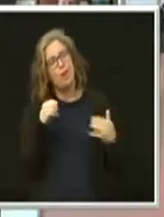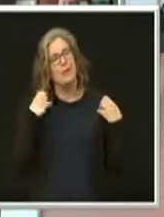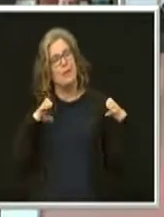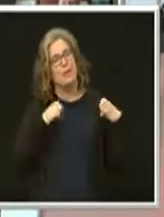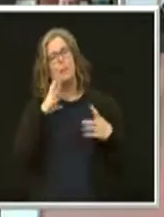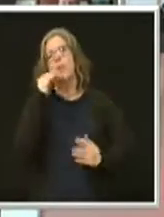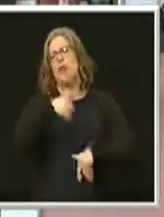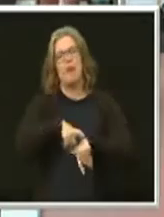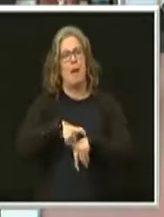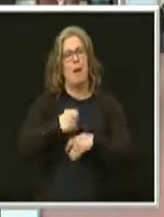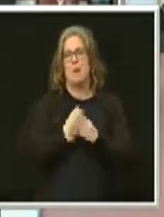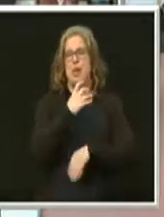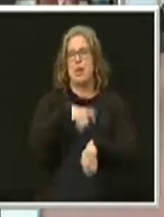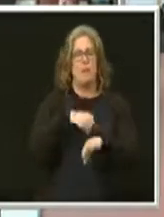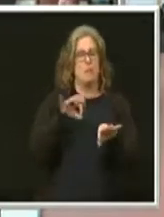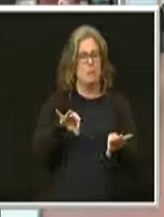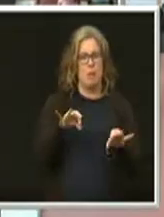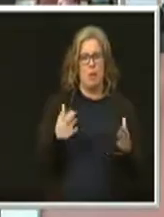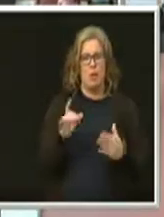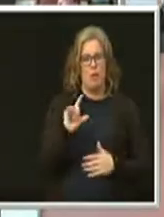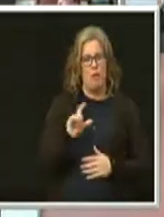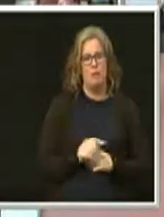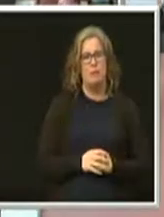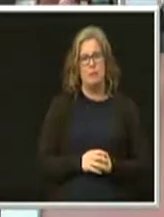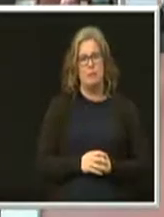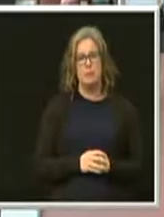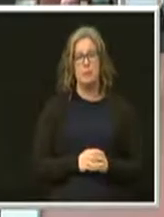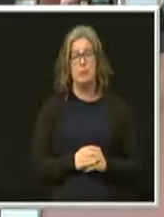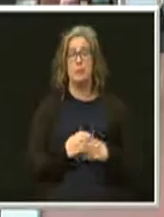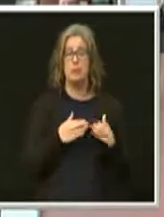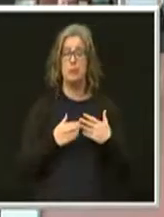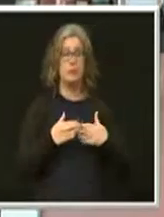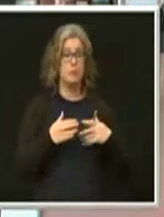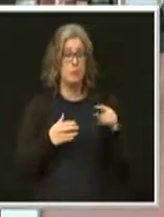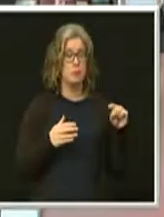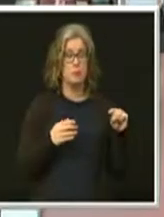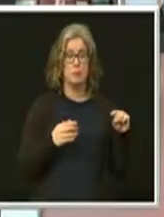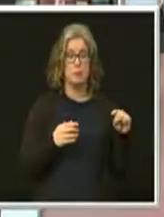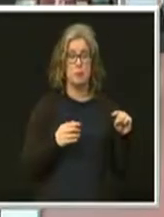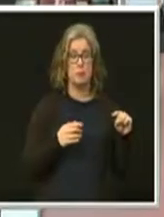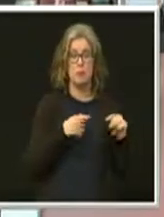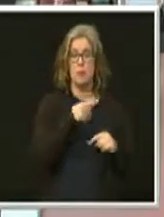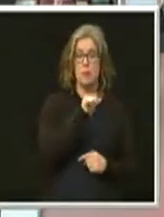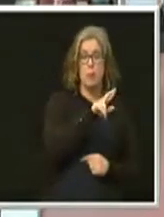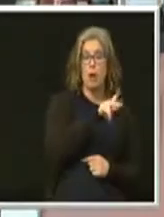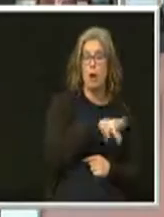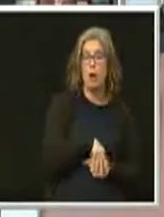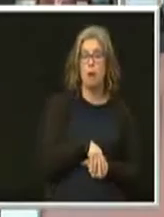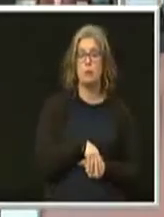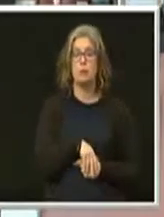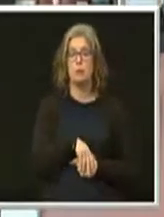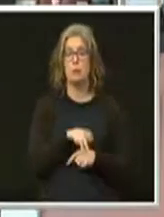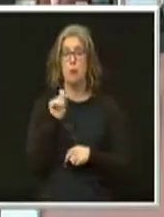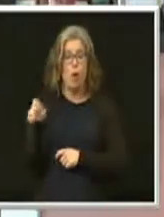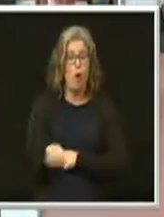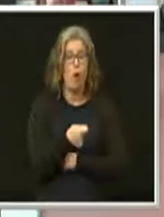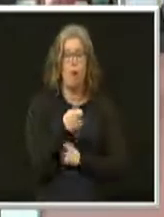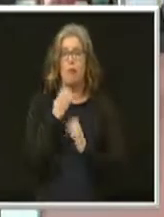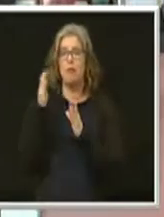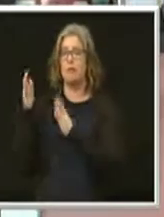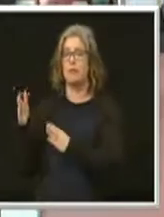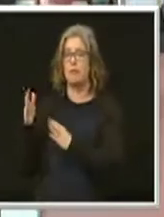a beautiful time in springtime here in Louisville. But whether you're on a park, whether you're on a golf course,